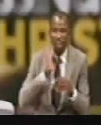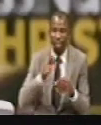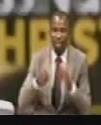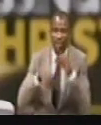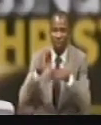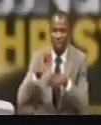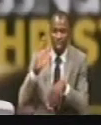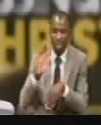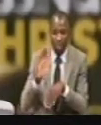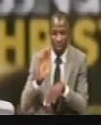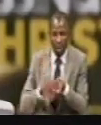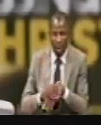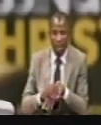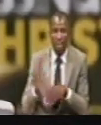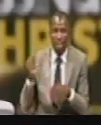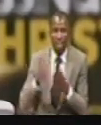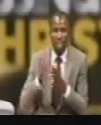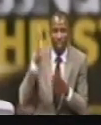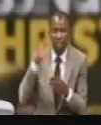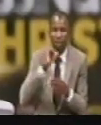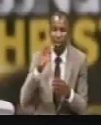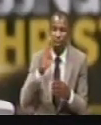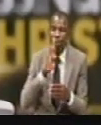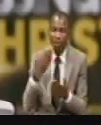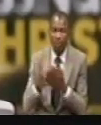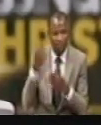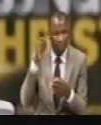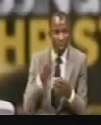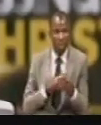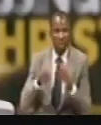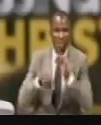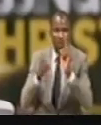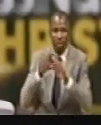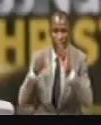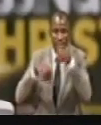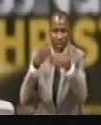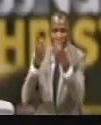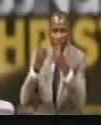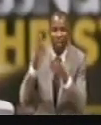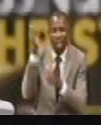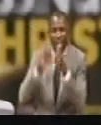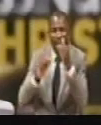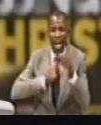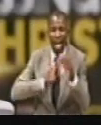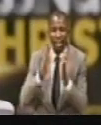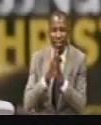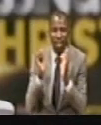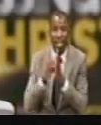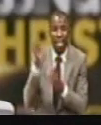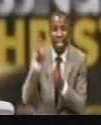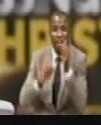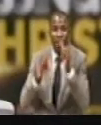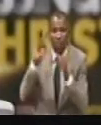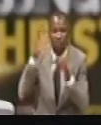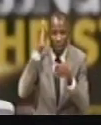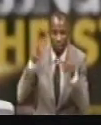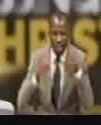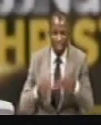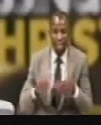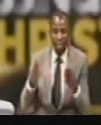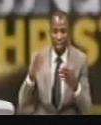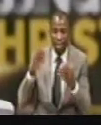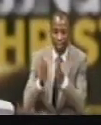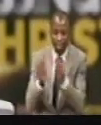here, while testimony is going on, will not be good for us. I pray every one of us